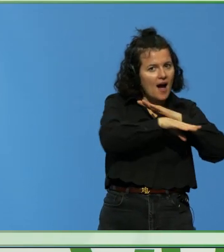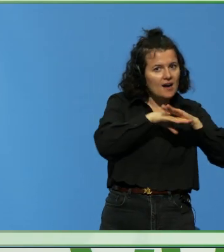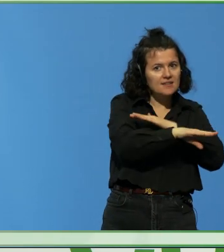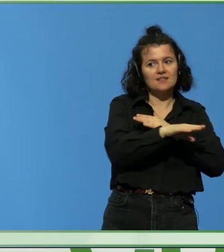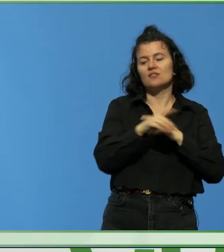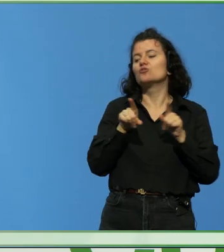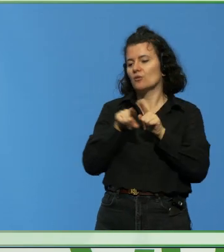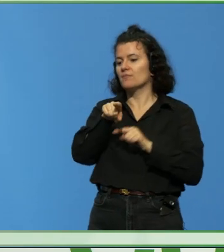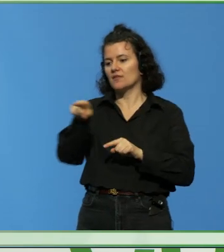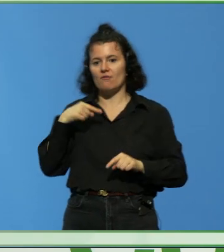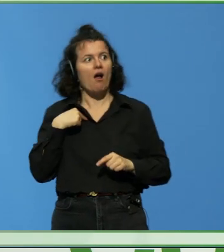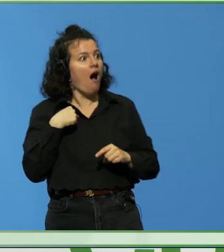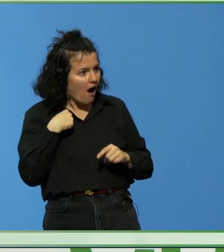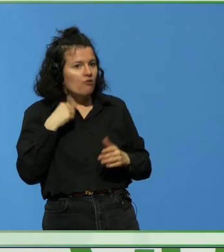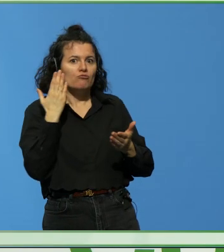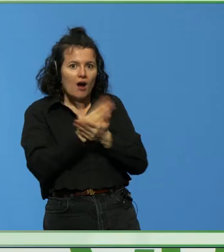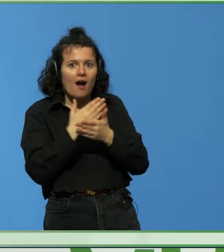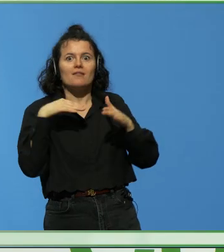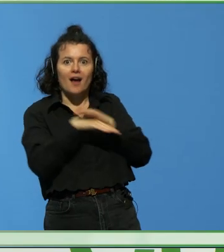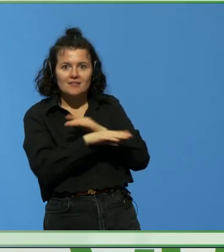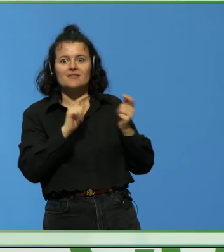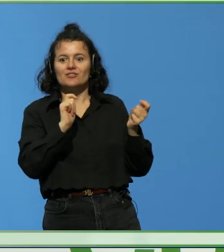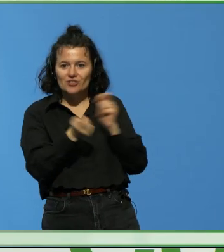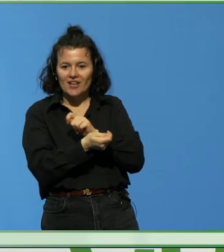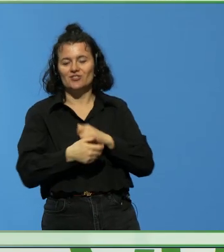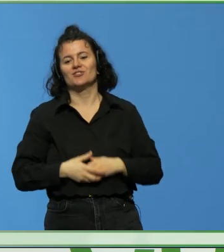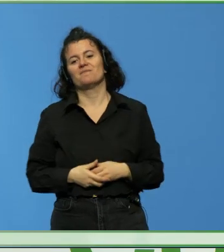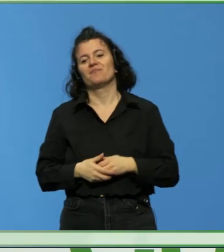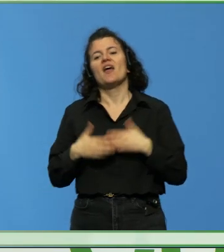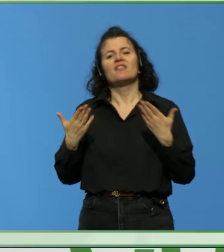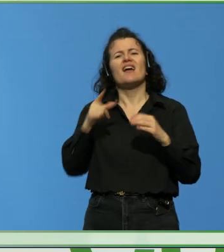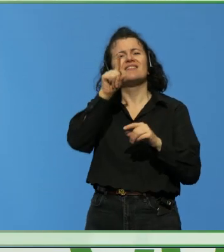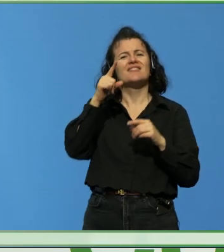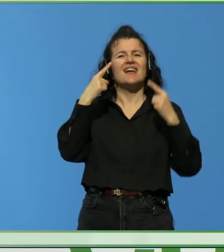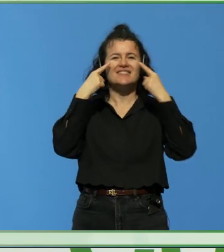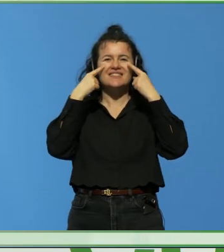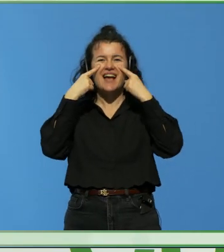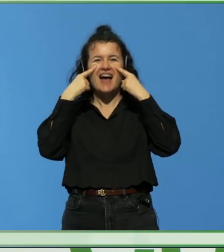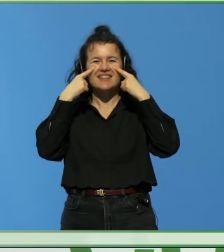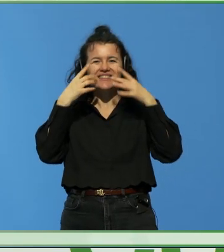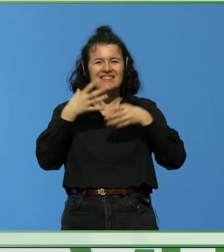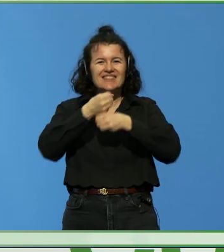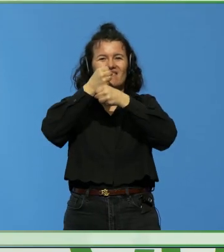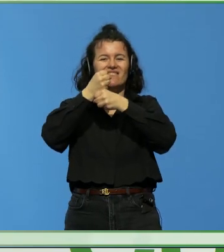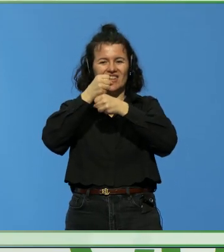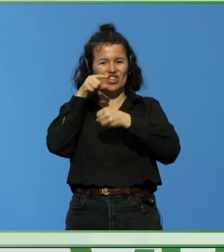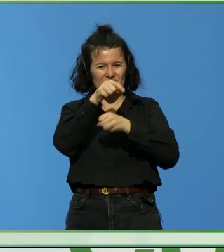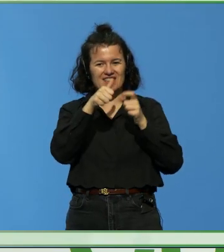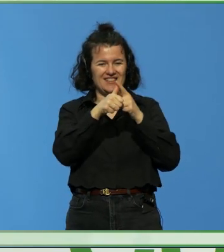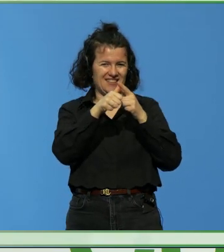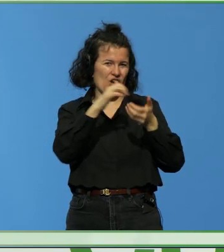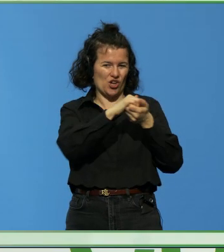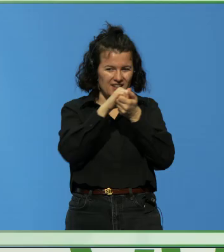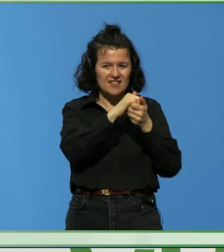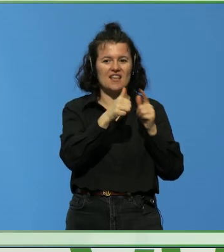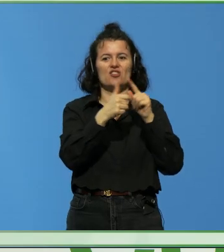of the campaigns with site savers, with UNFPA, with all the UN ODC, like how important